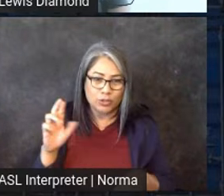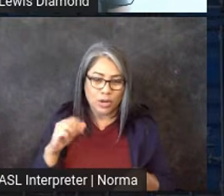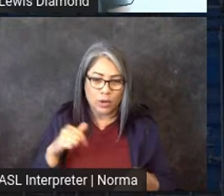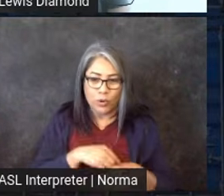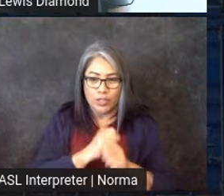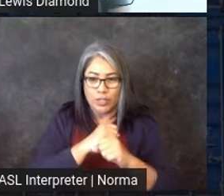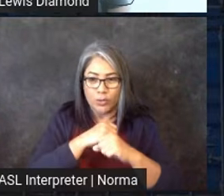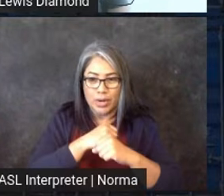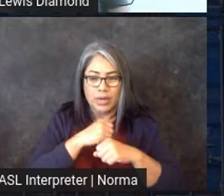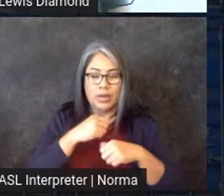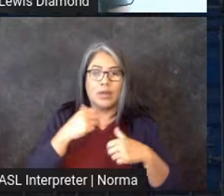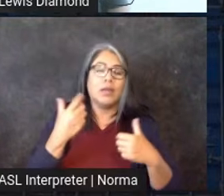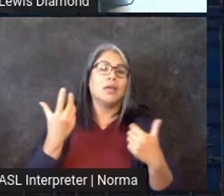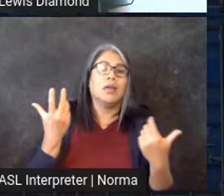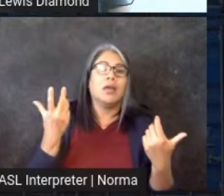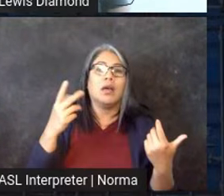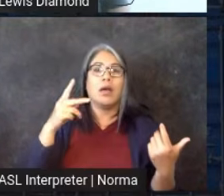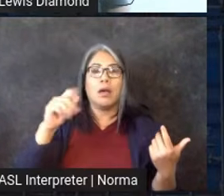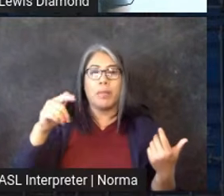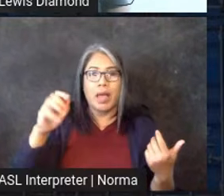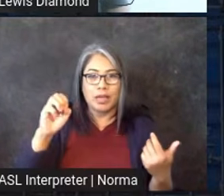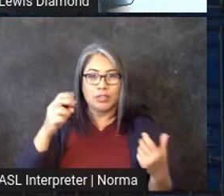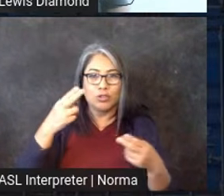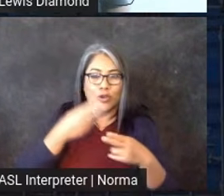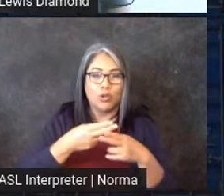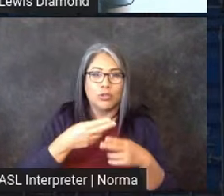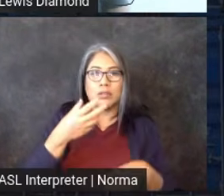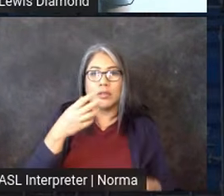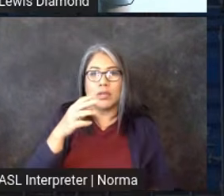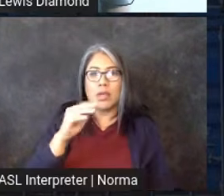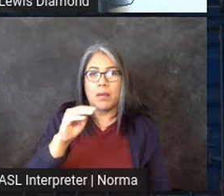package called emissary ingress.